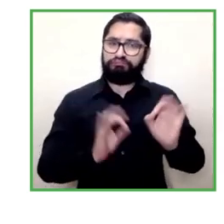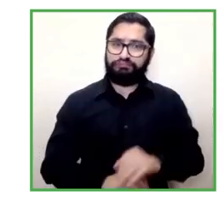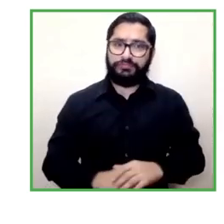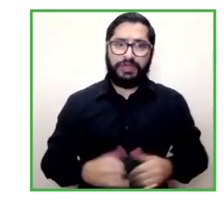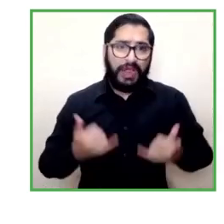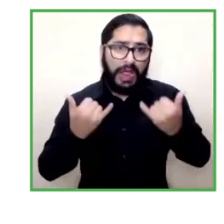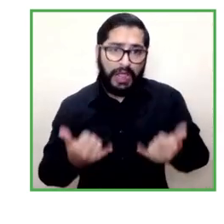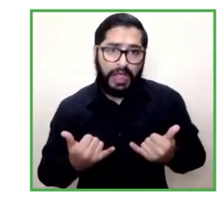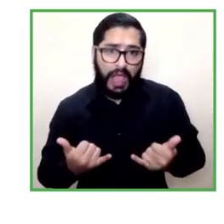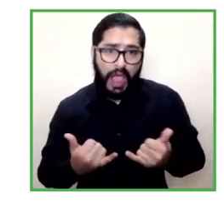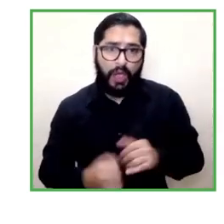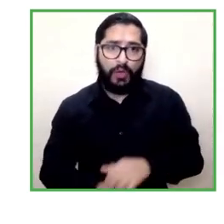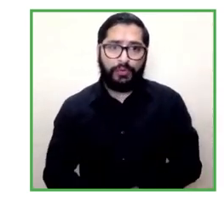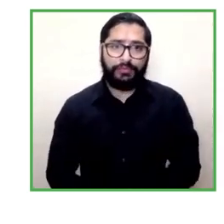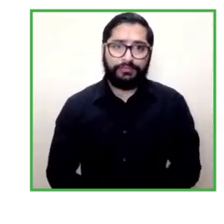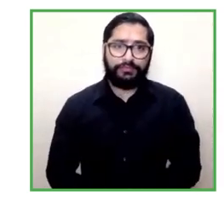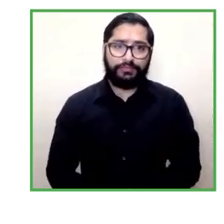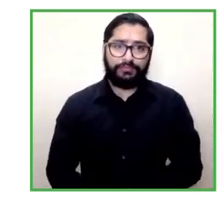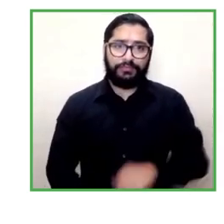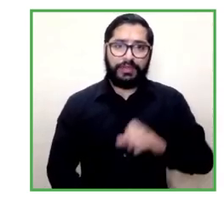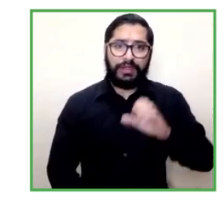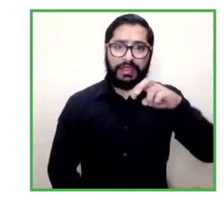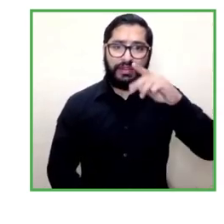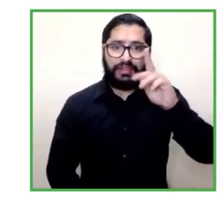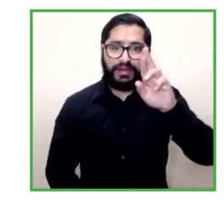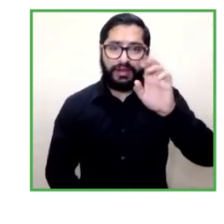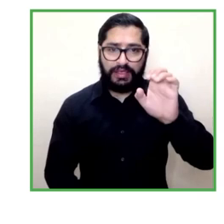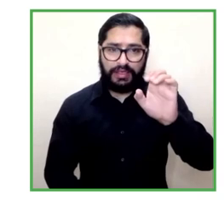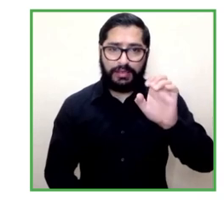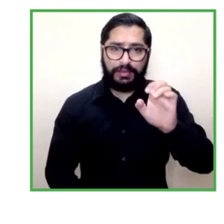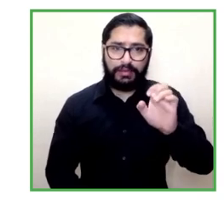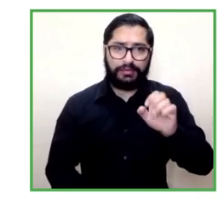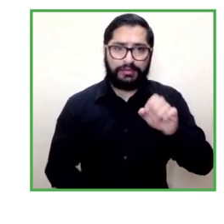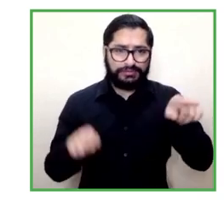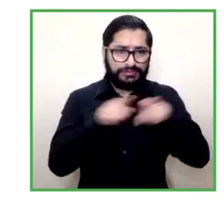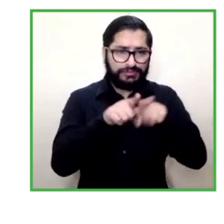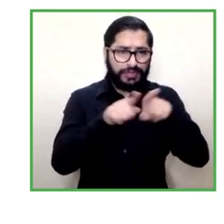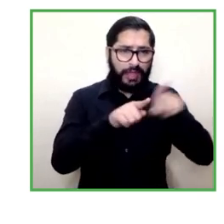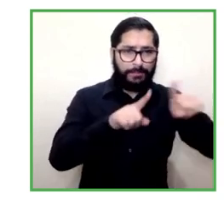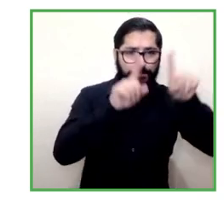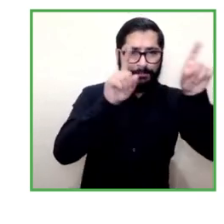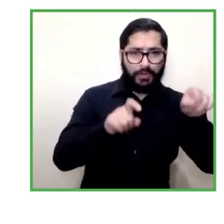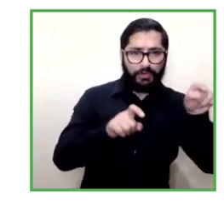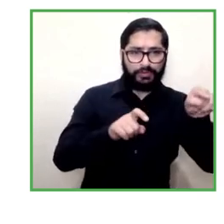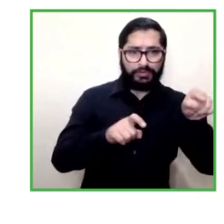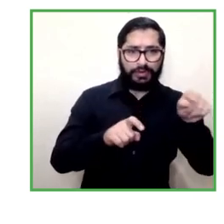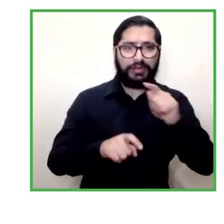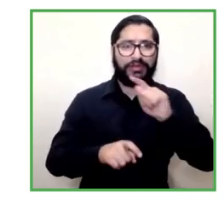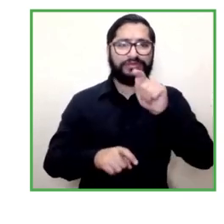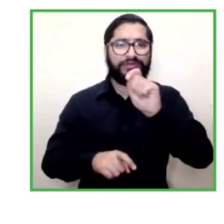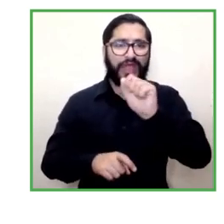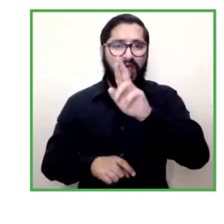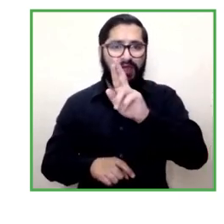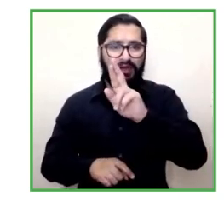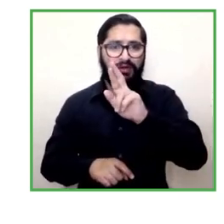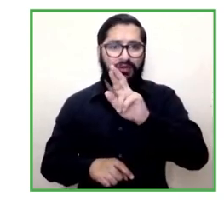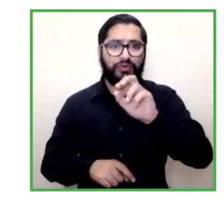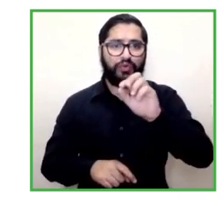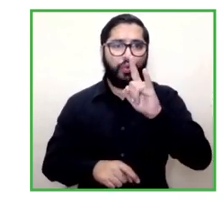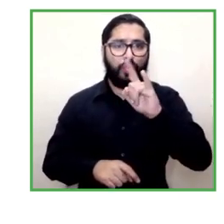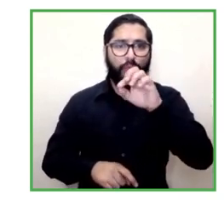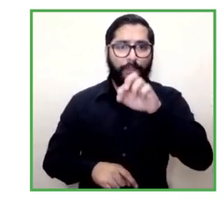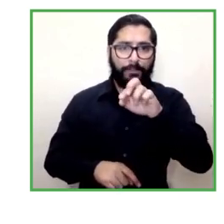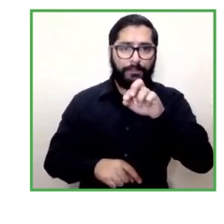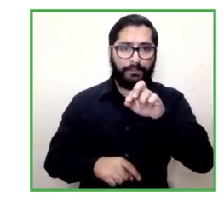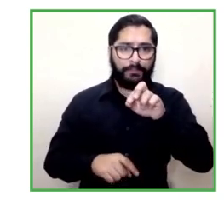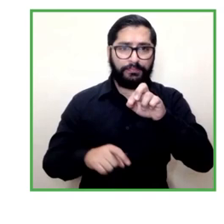Endre and to Ersin, that are startups. For those who don't know, Sometimes a startup